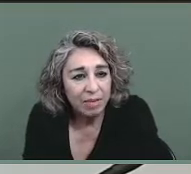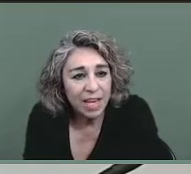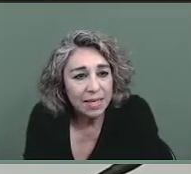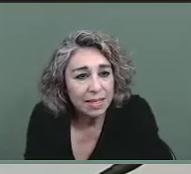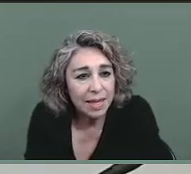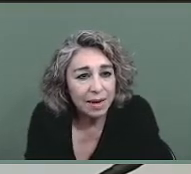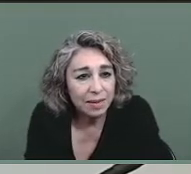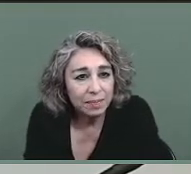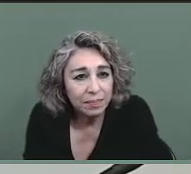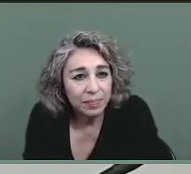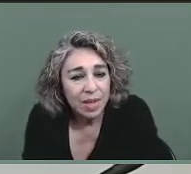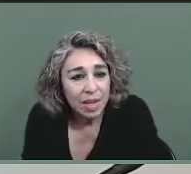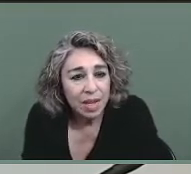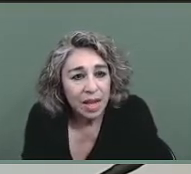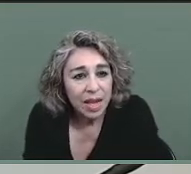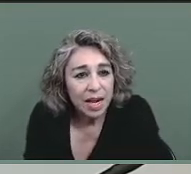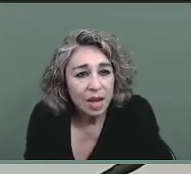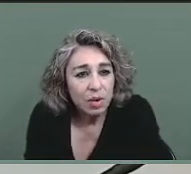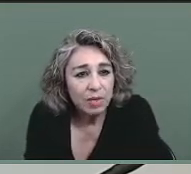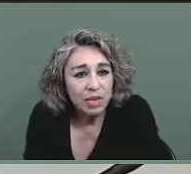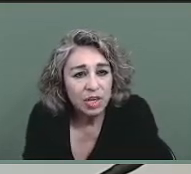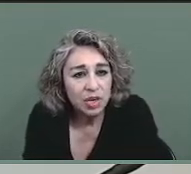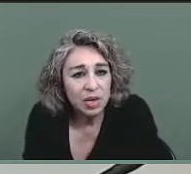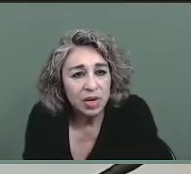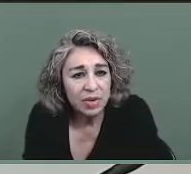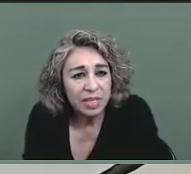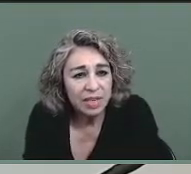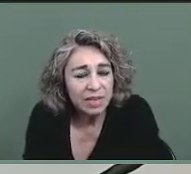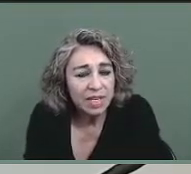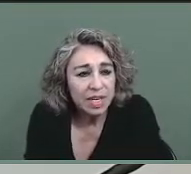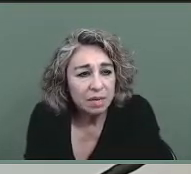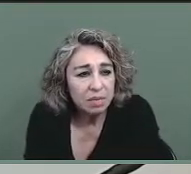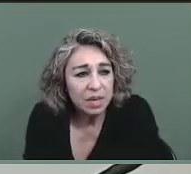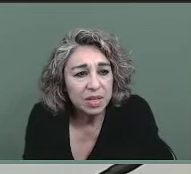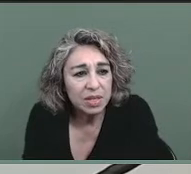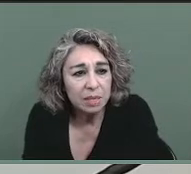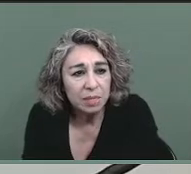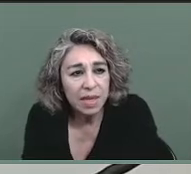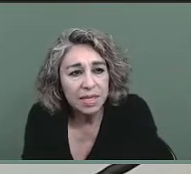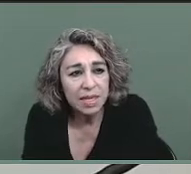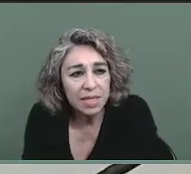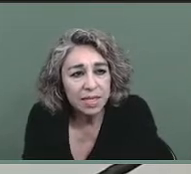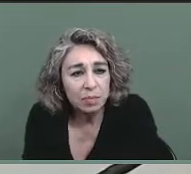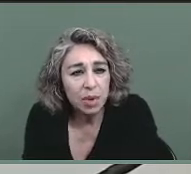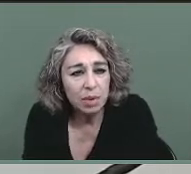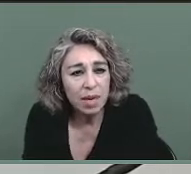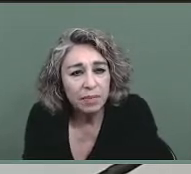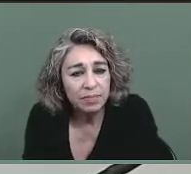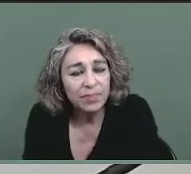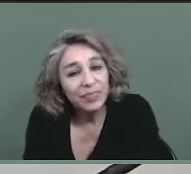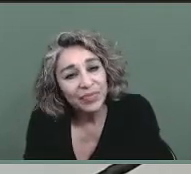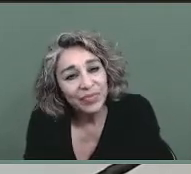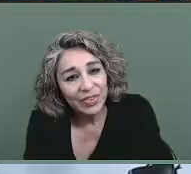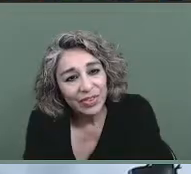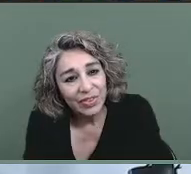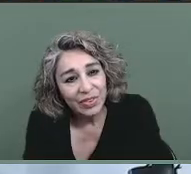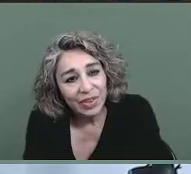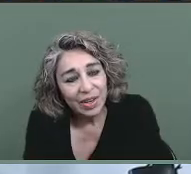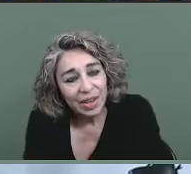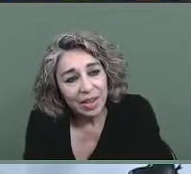of Vienna status and now of the 217 municipalities in Puebla